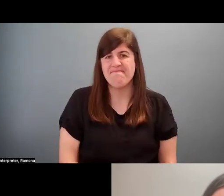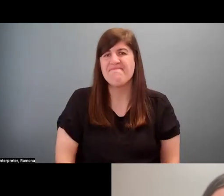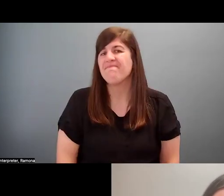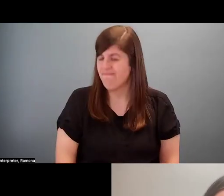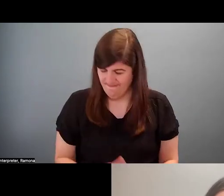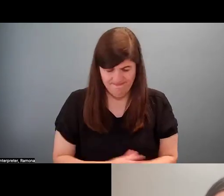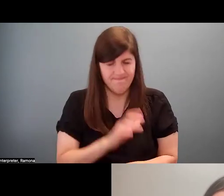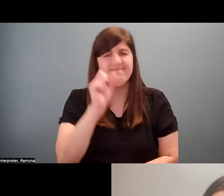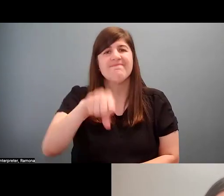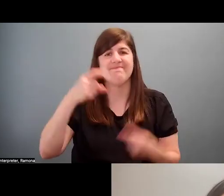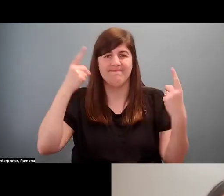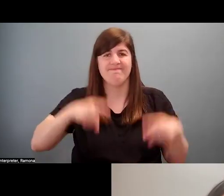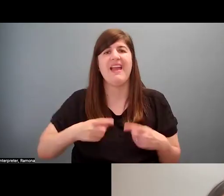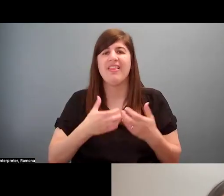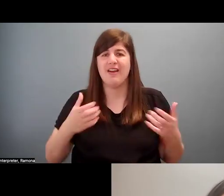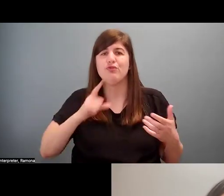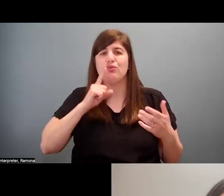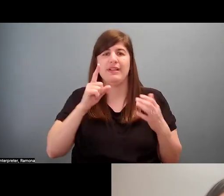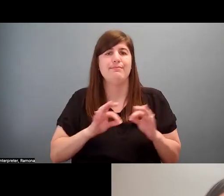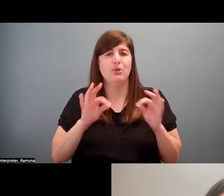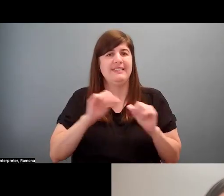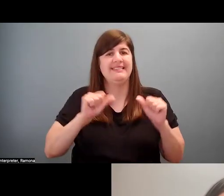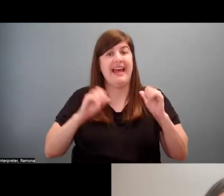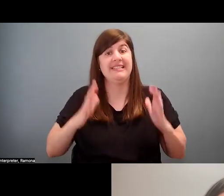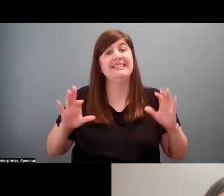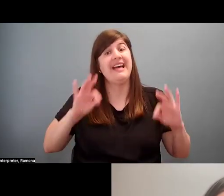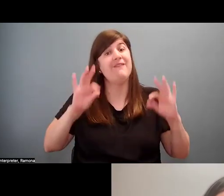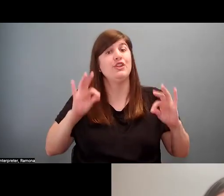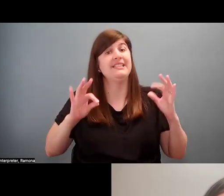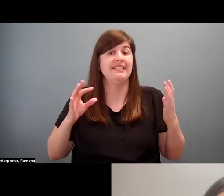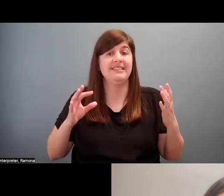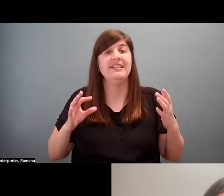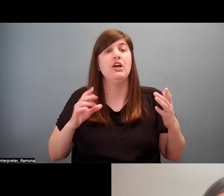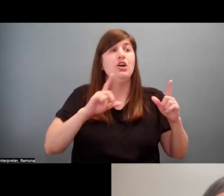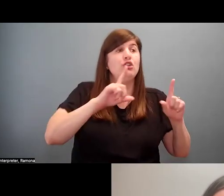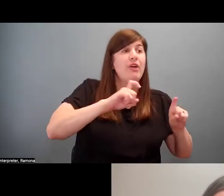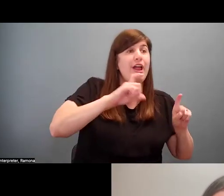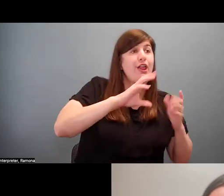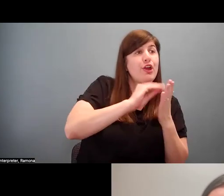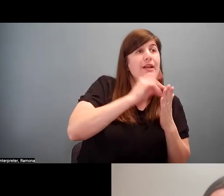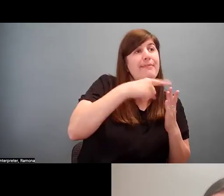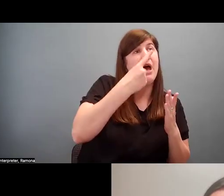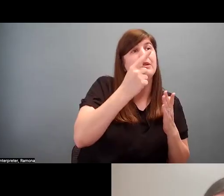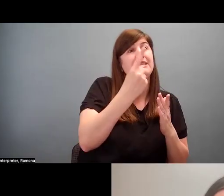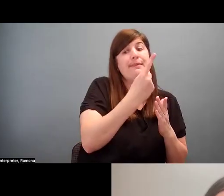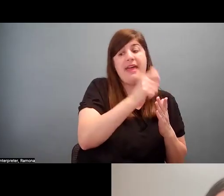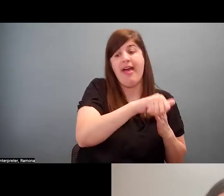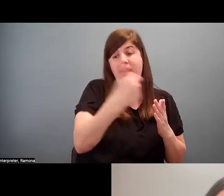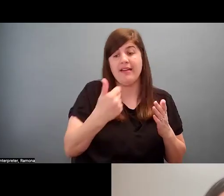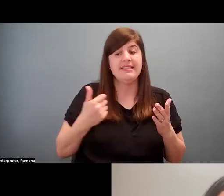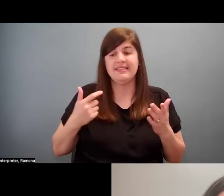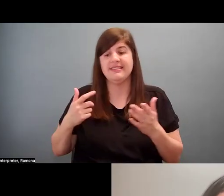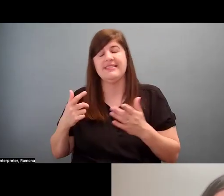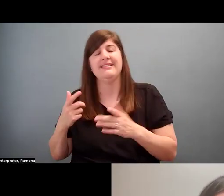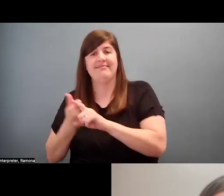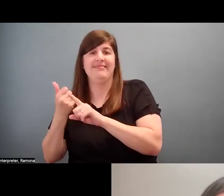totally. A lot of really important scientific discoveries were discovered trying to learn about something entirely different. That's So how I feel true.